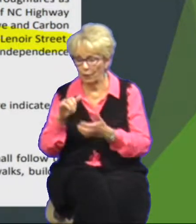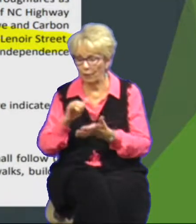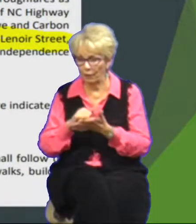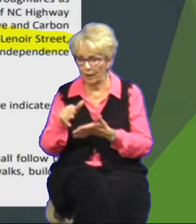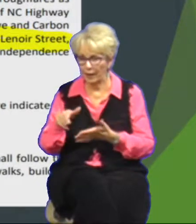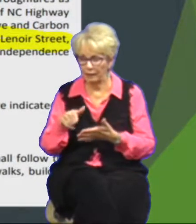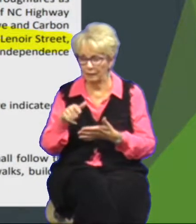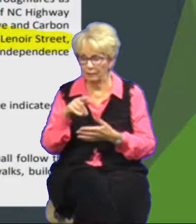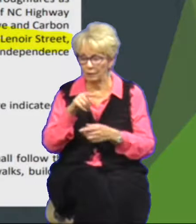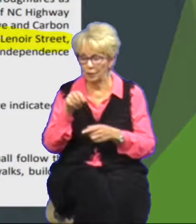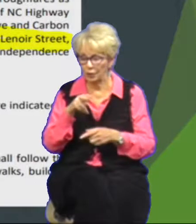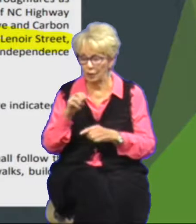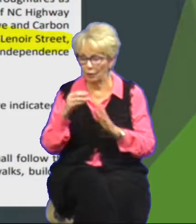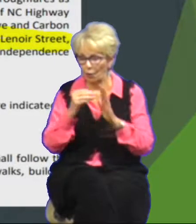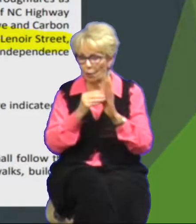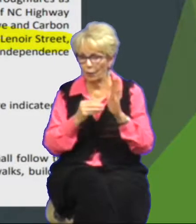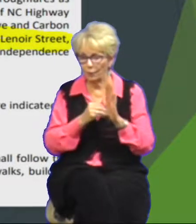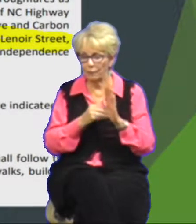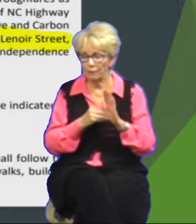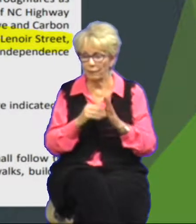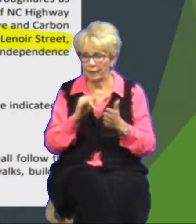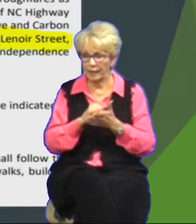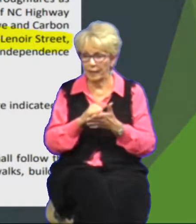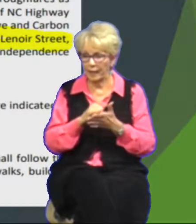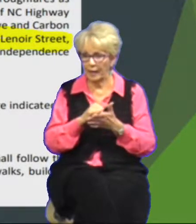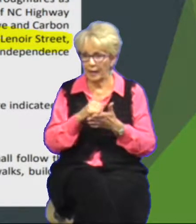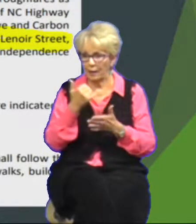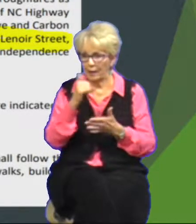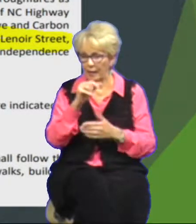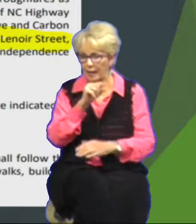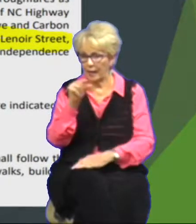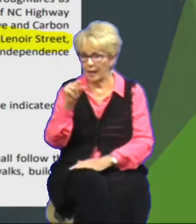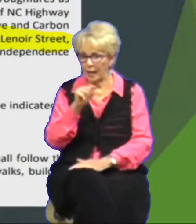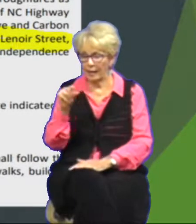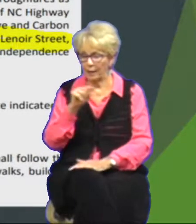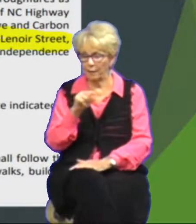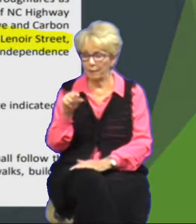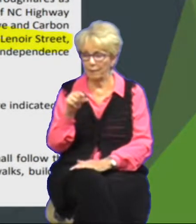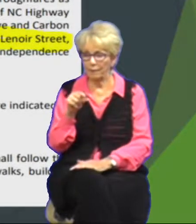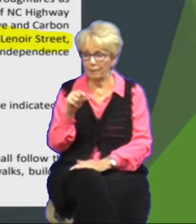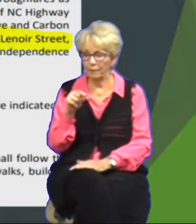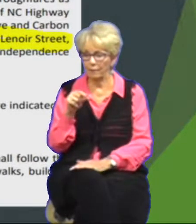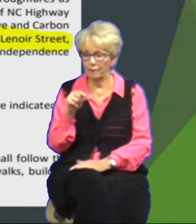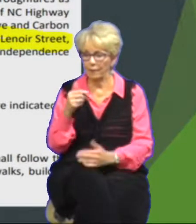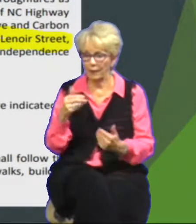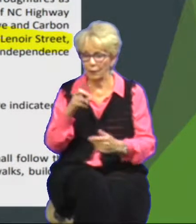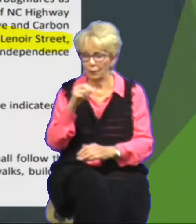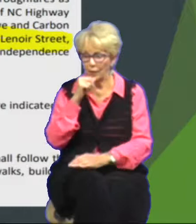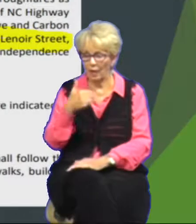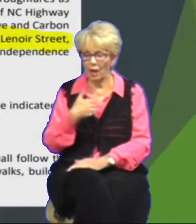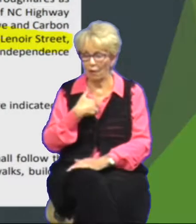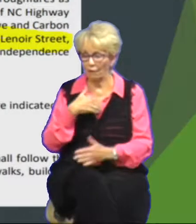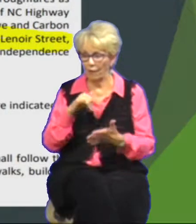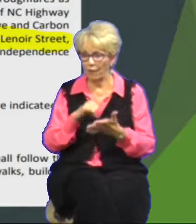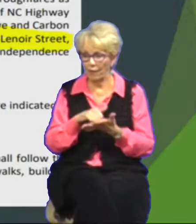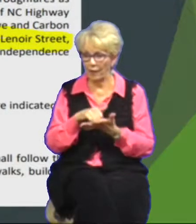of the zoning ordinance. And the ones that are highlighted in yellow presently do not have that